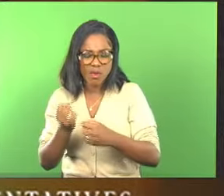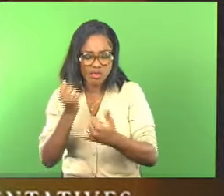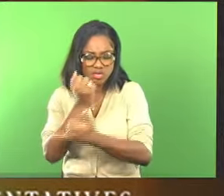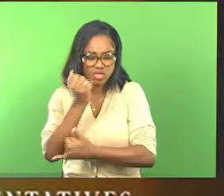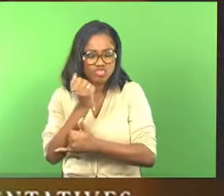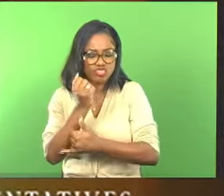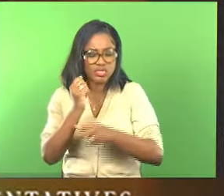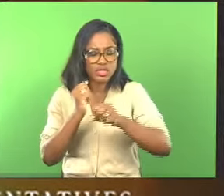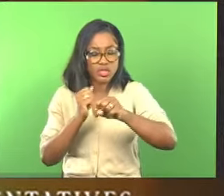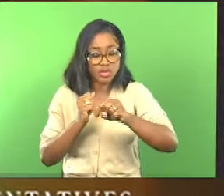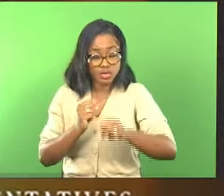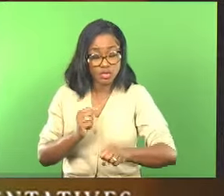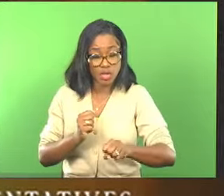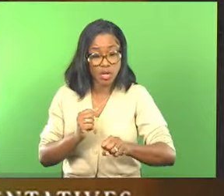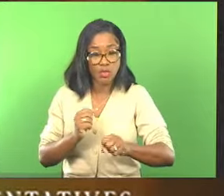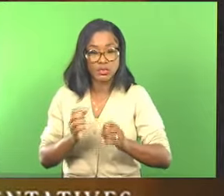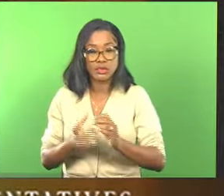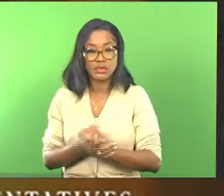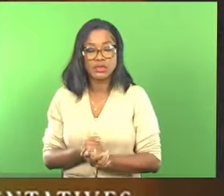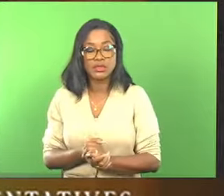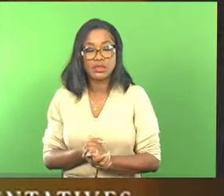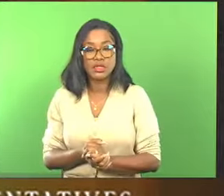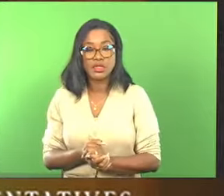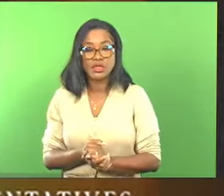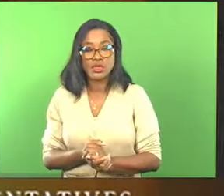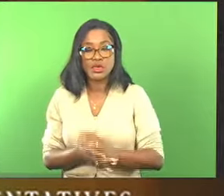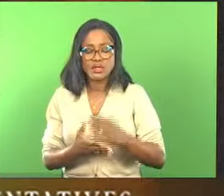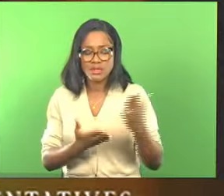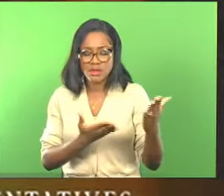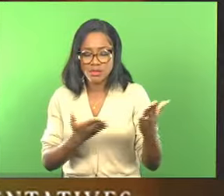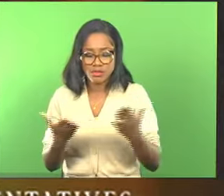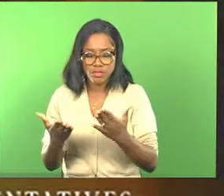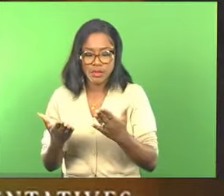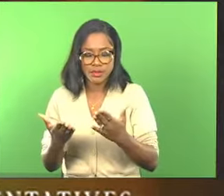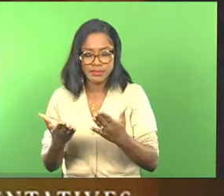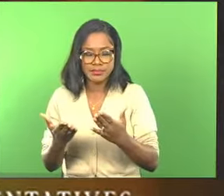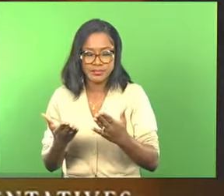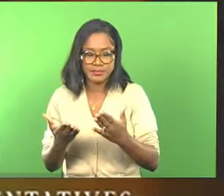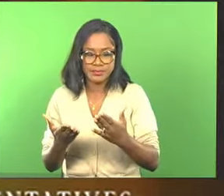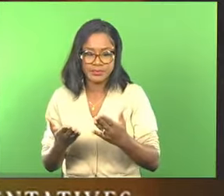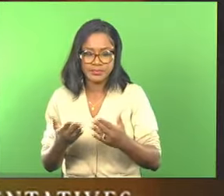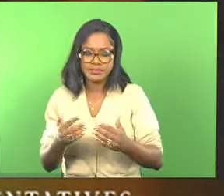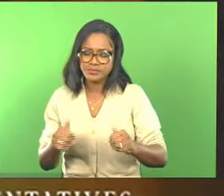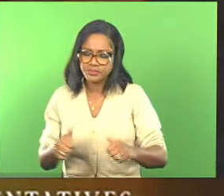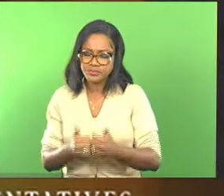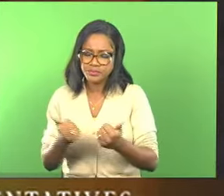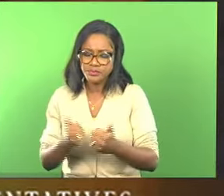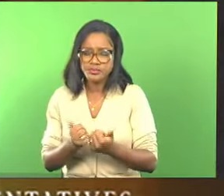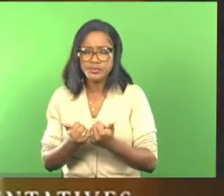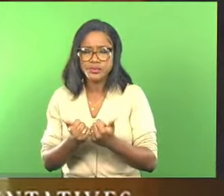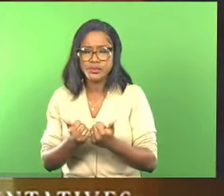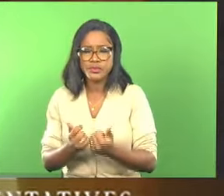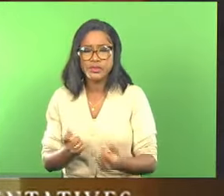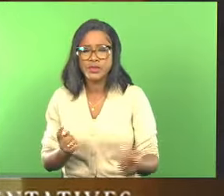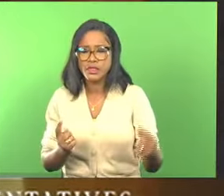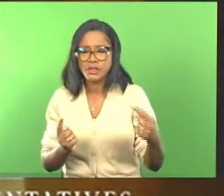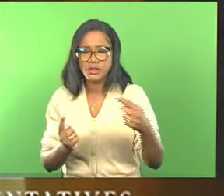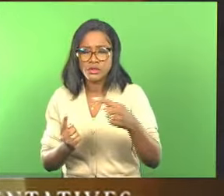presidency, we brought the concerns of the global south to the center